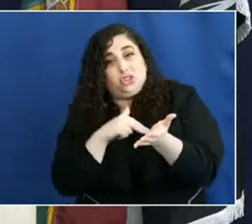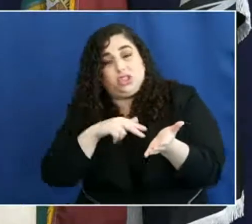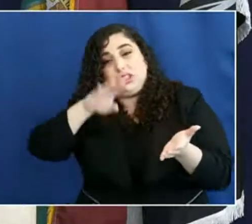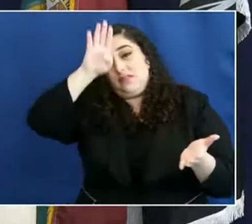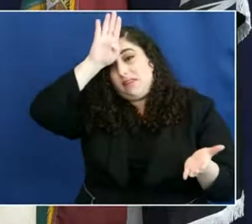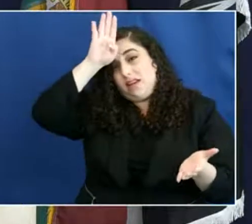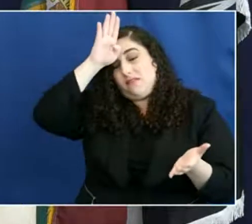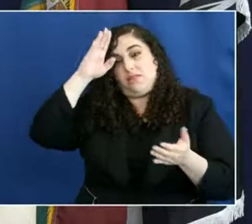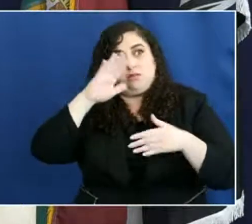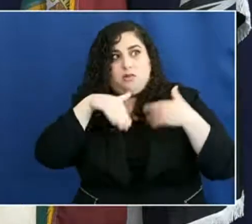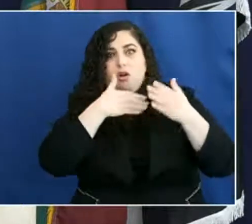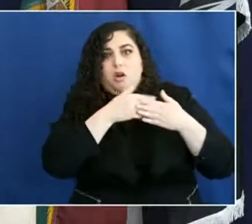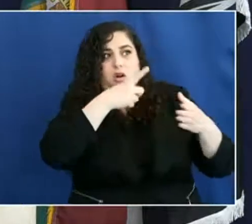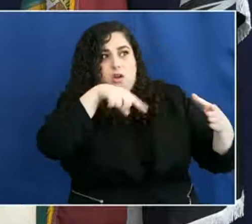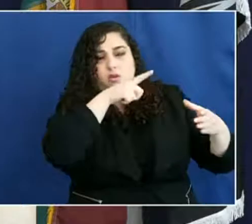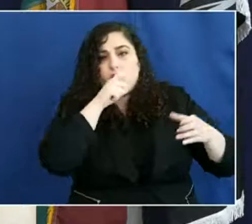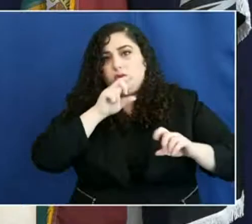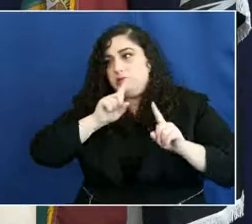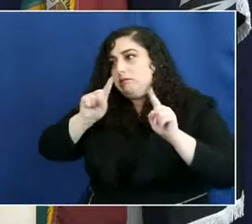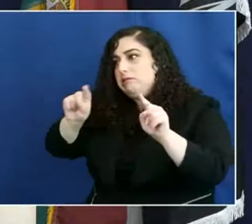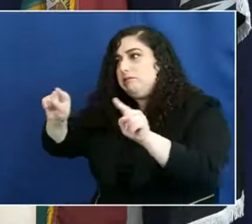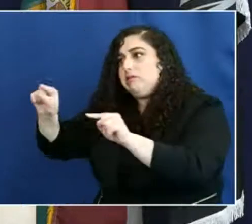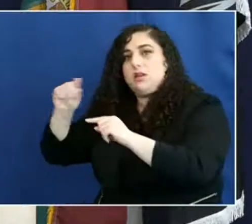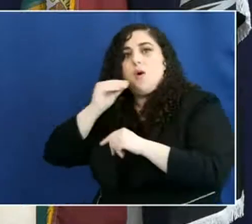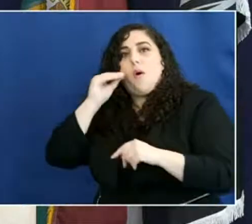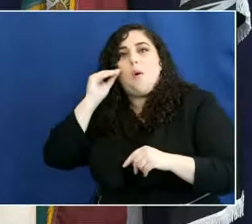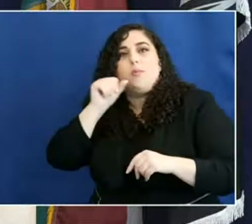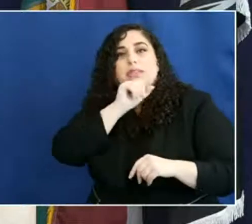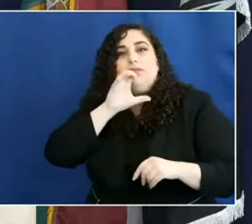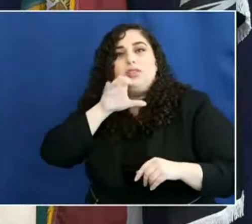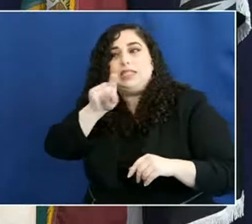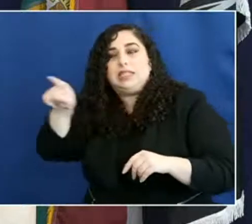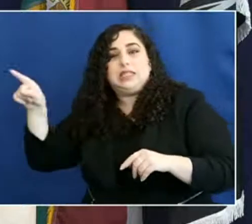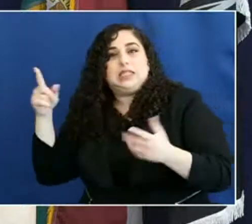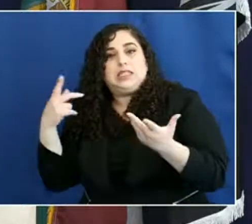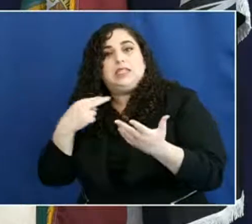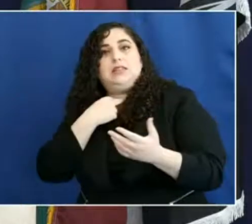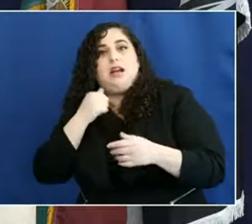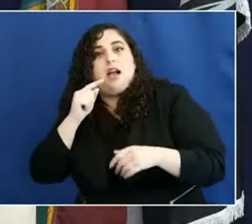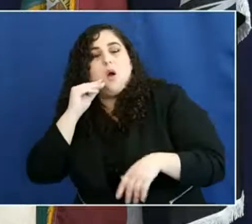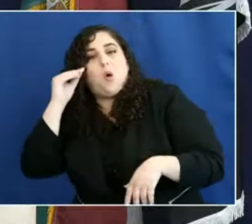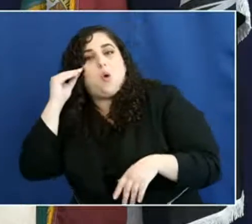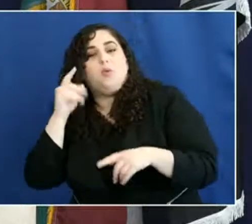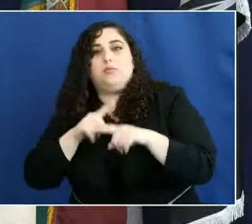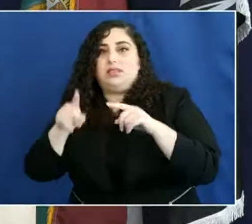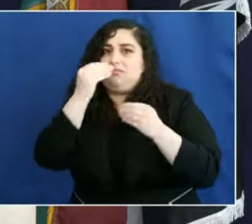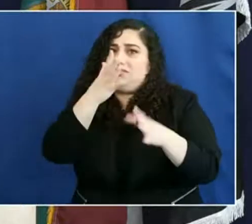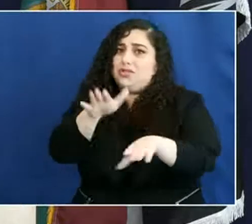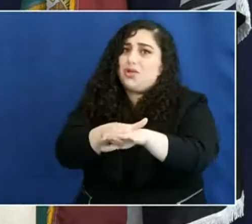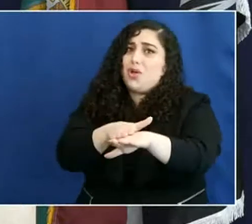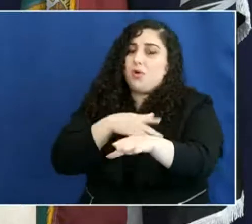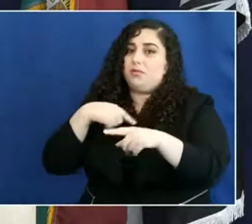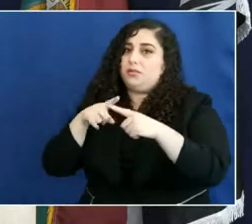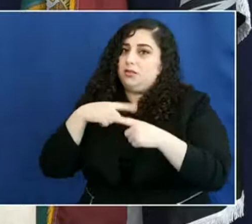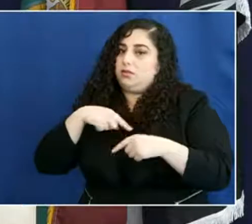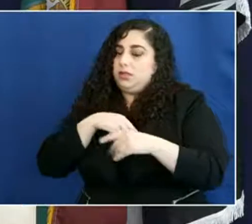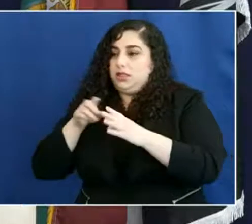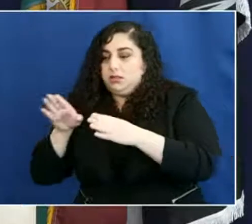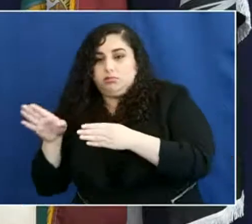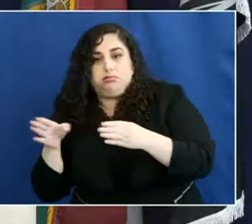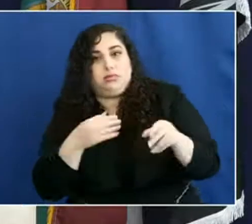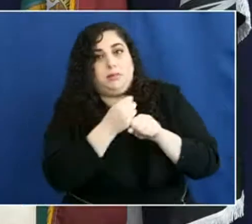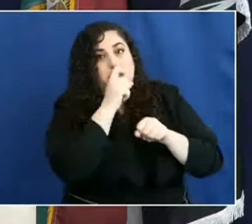helping. We've got various healthcare systems that are helping. But it is slow. Now, we have moved rapidly to make sure all of the caregivers